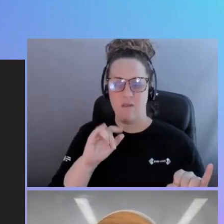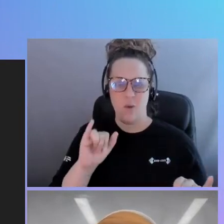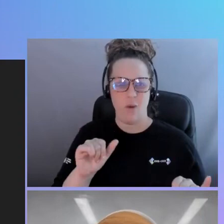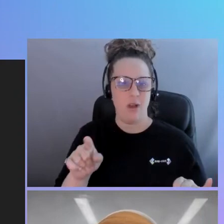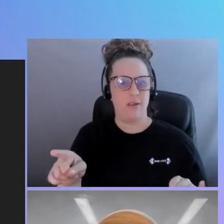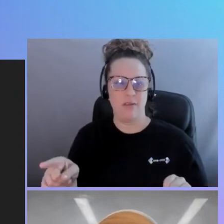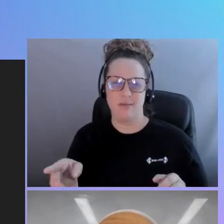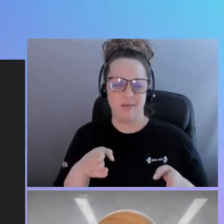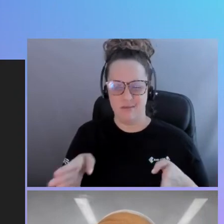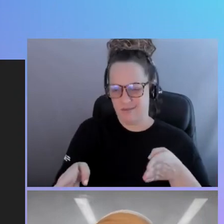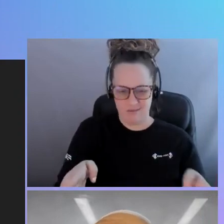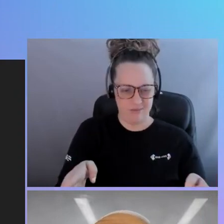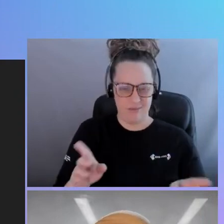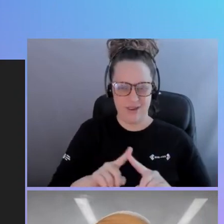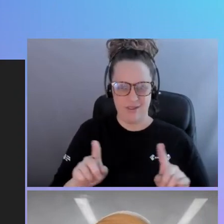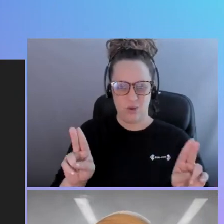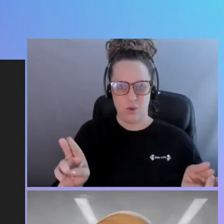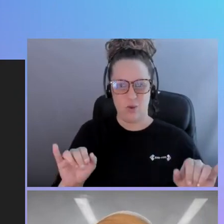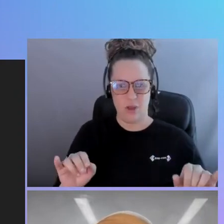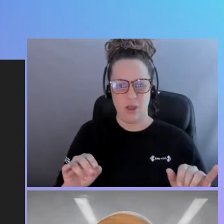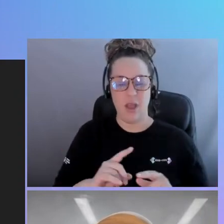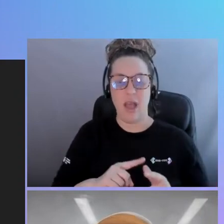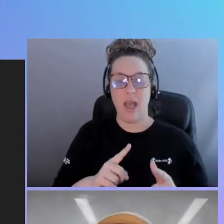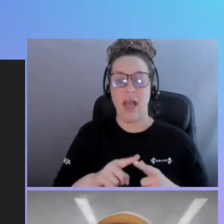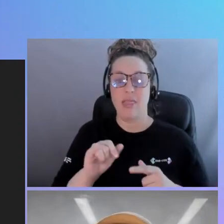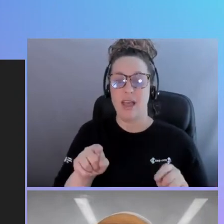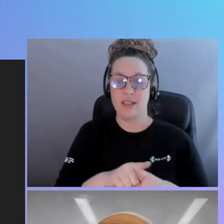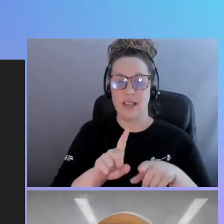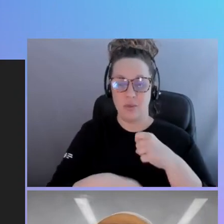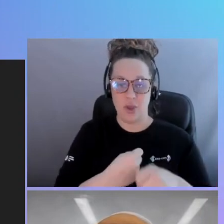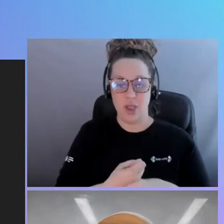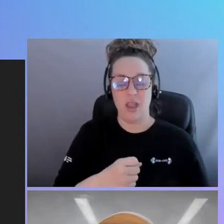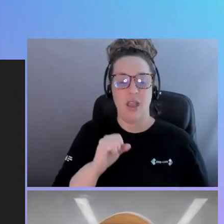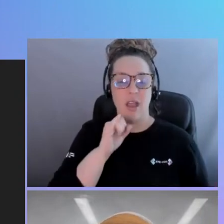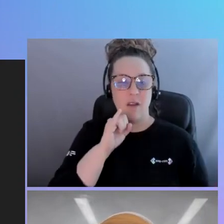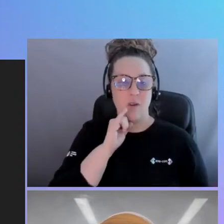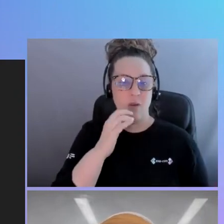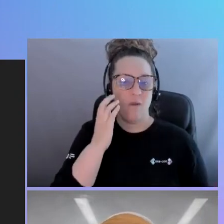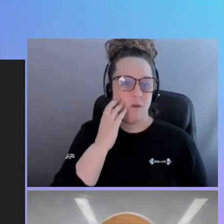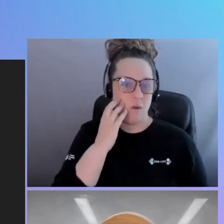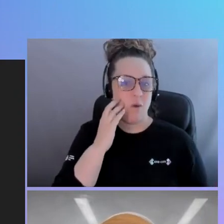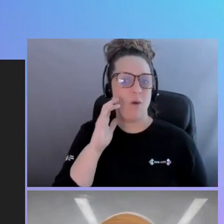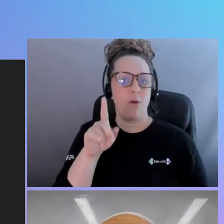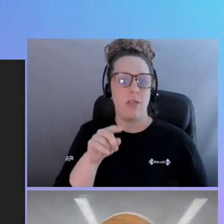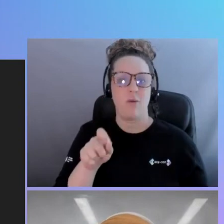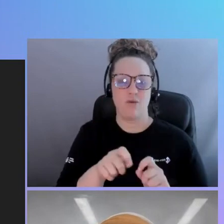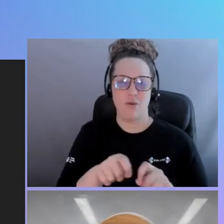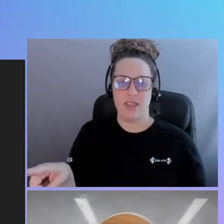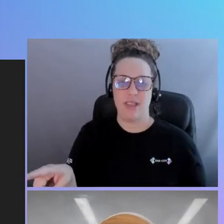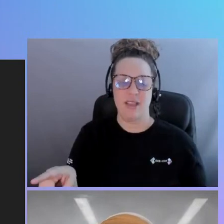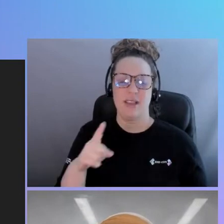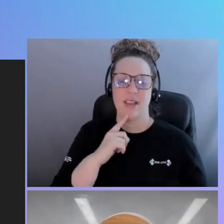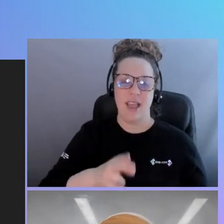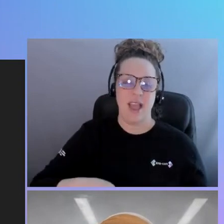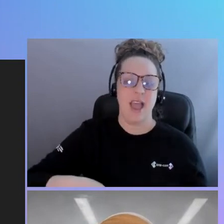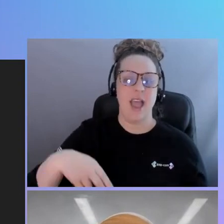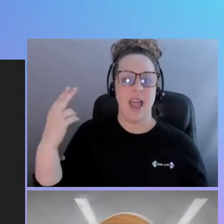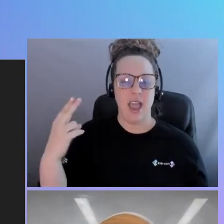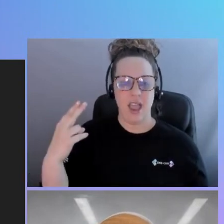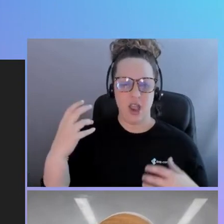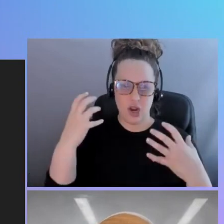other. But then that same year, the iPhone 4 was released. And it came with a higher